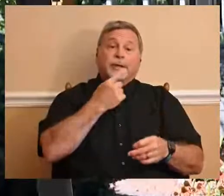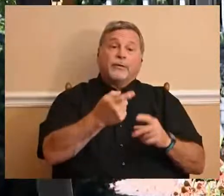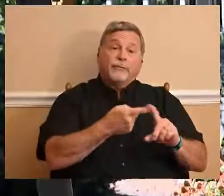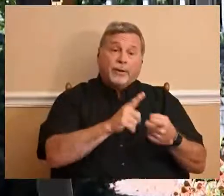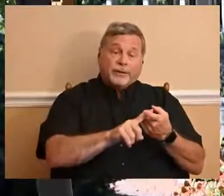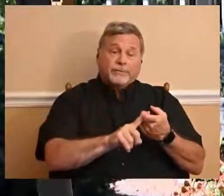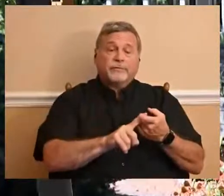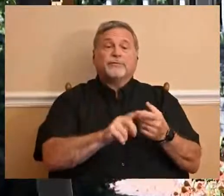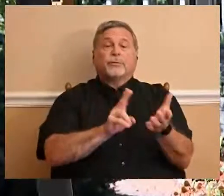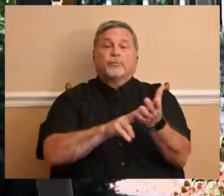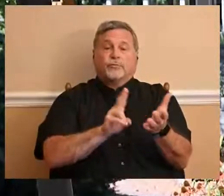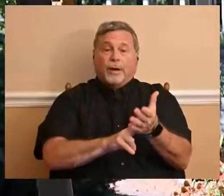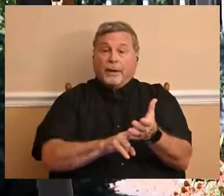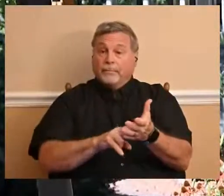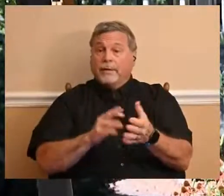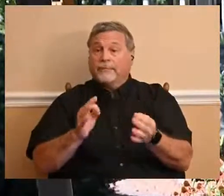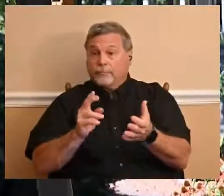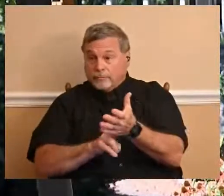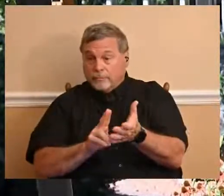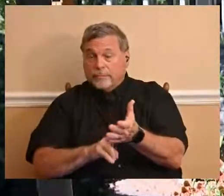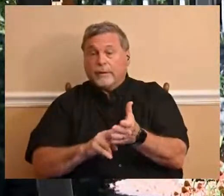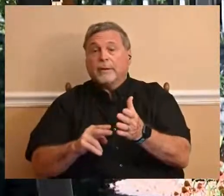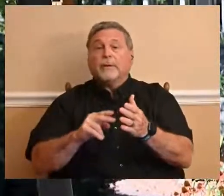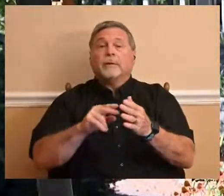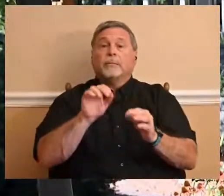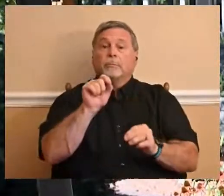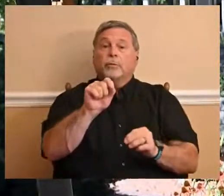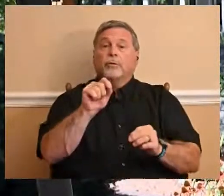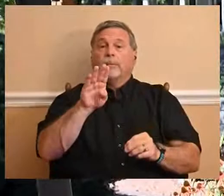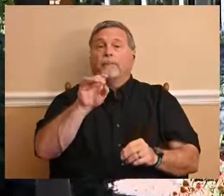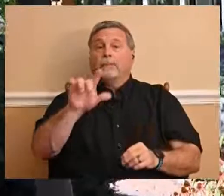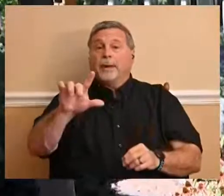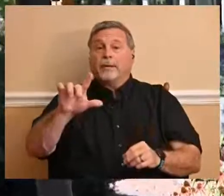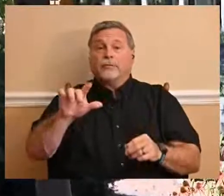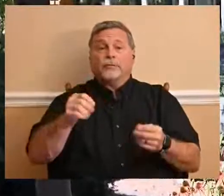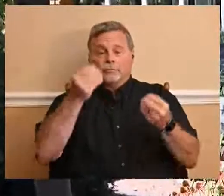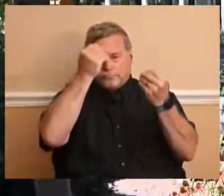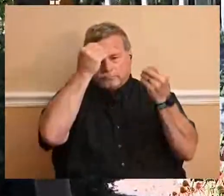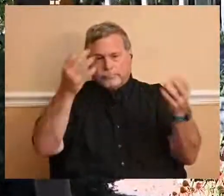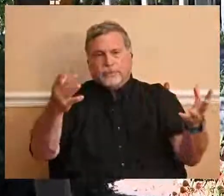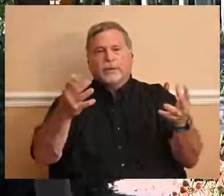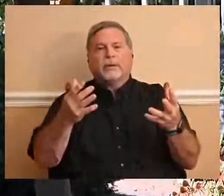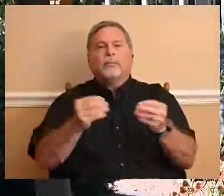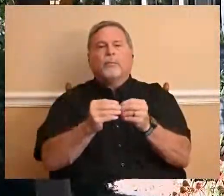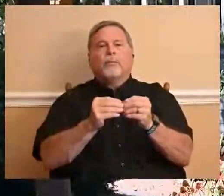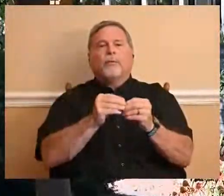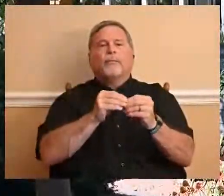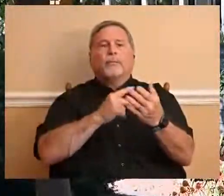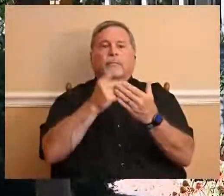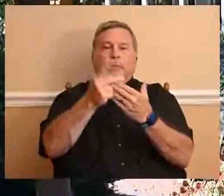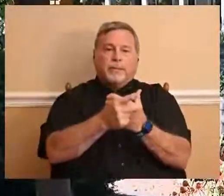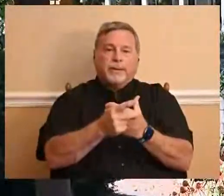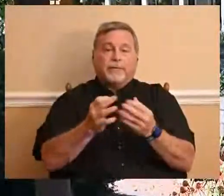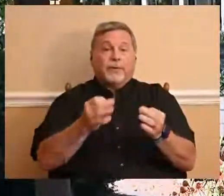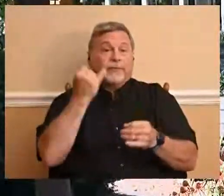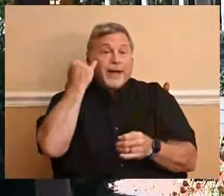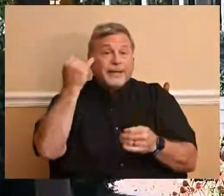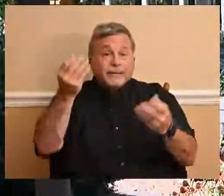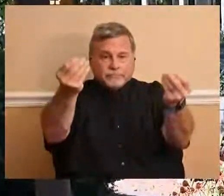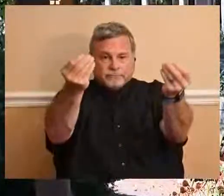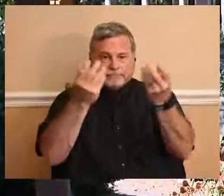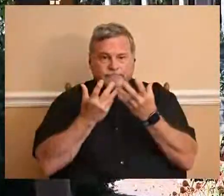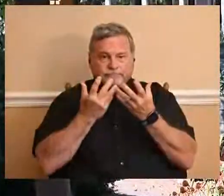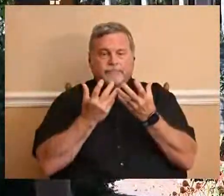do the subscribe, hit that bell so you can see when I start putting videos up again. I'm starting to do more. If you have some ideas of things that you would like